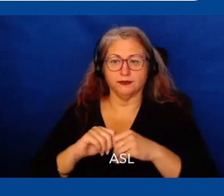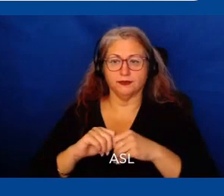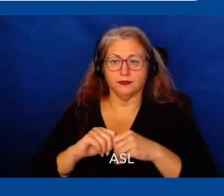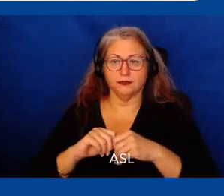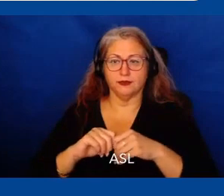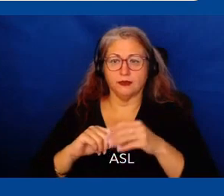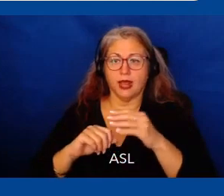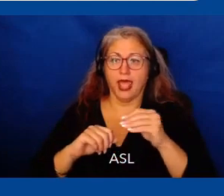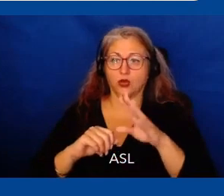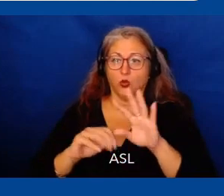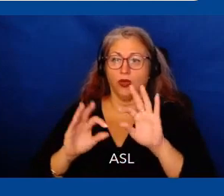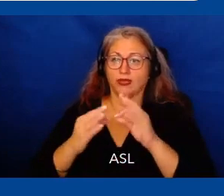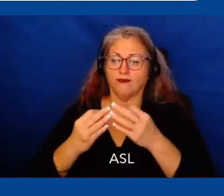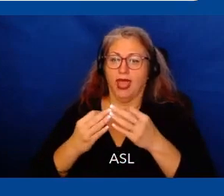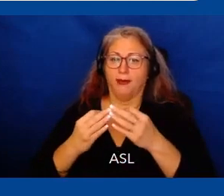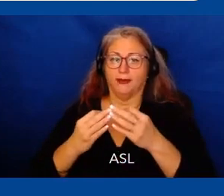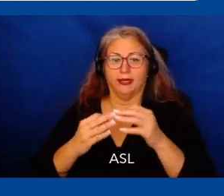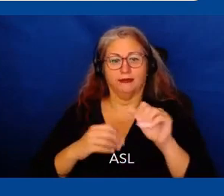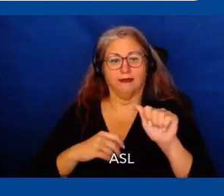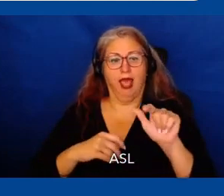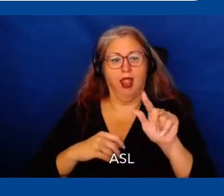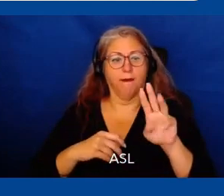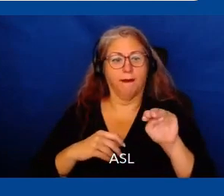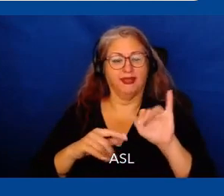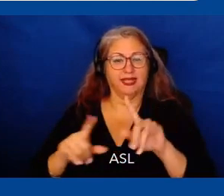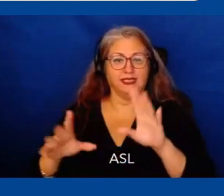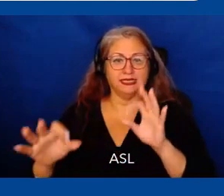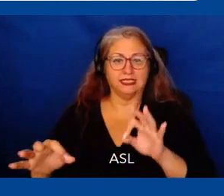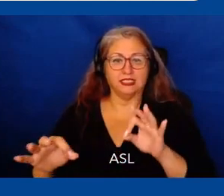and the family album, that it's like the decision of